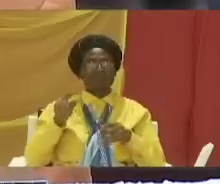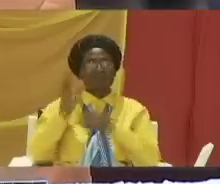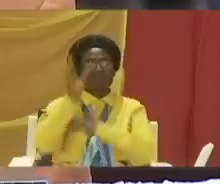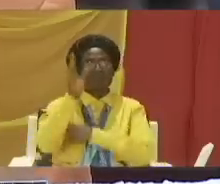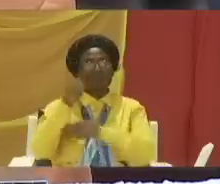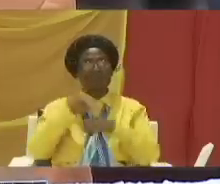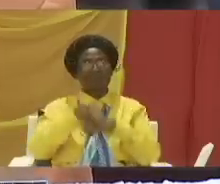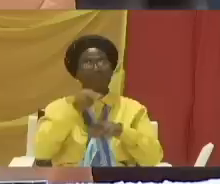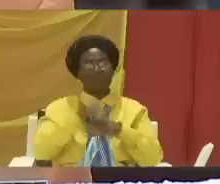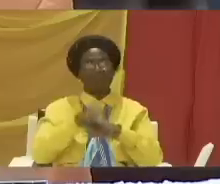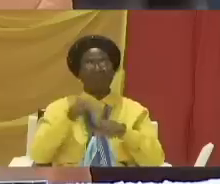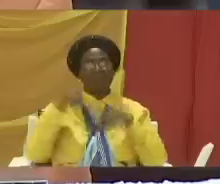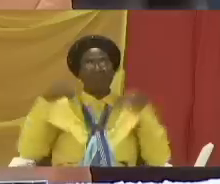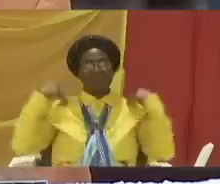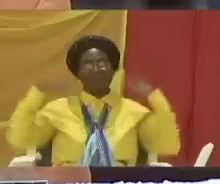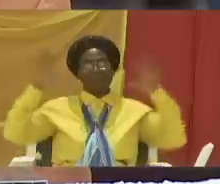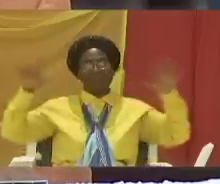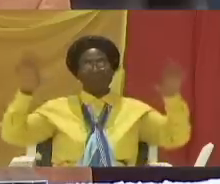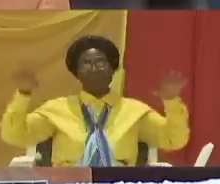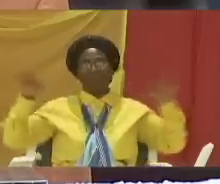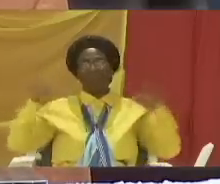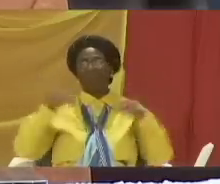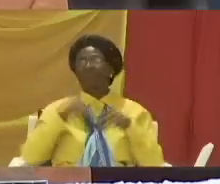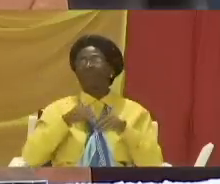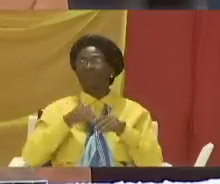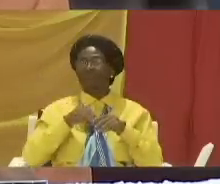angel. In the case of